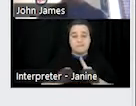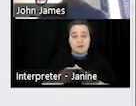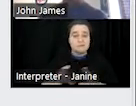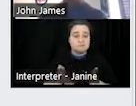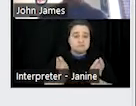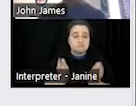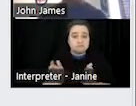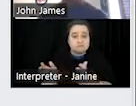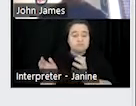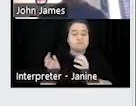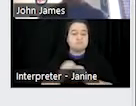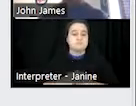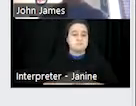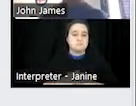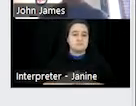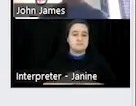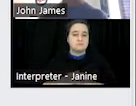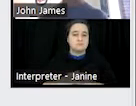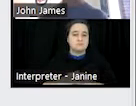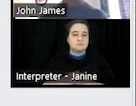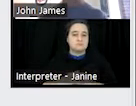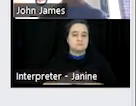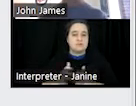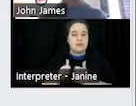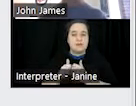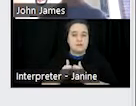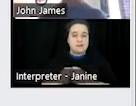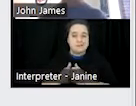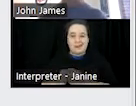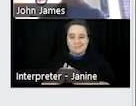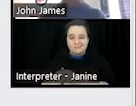test with them outside of class.